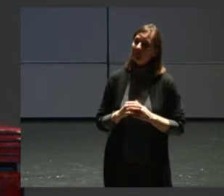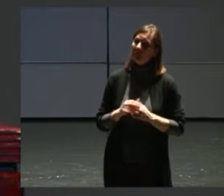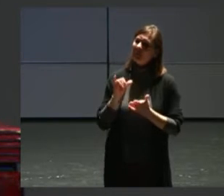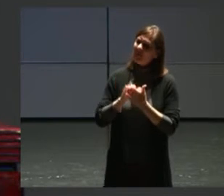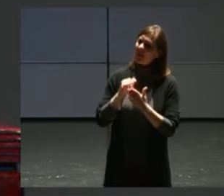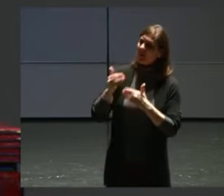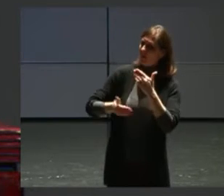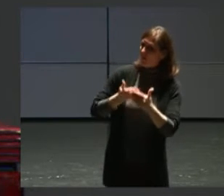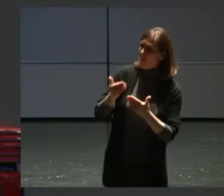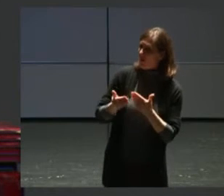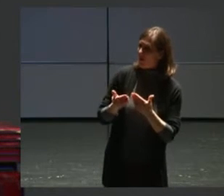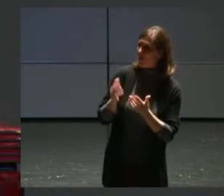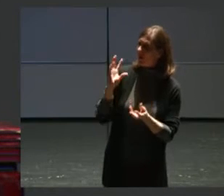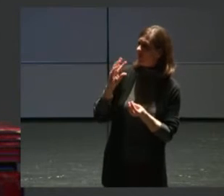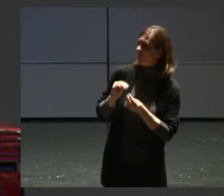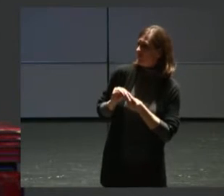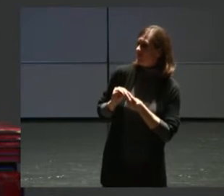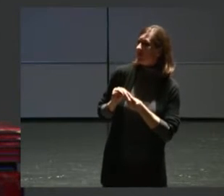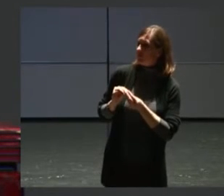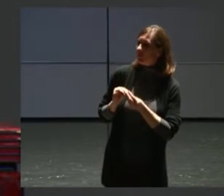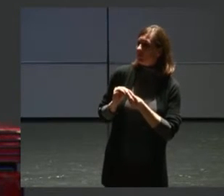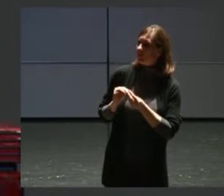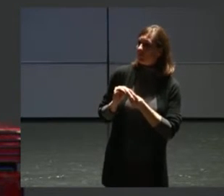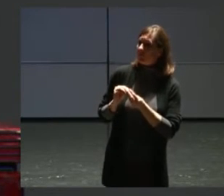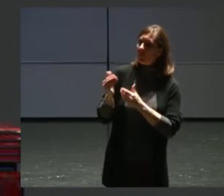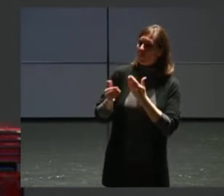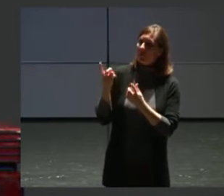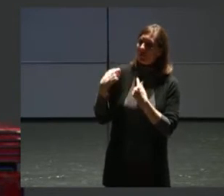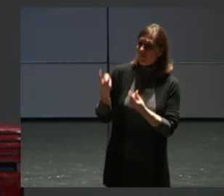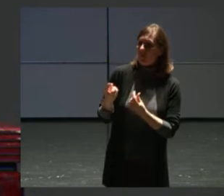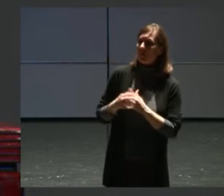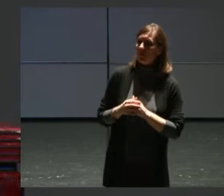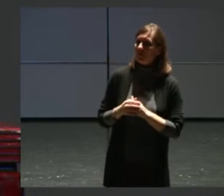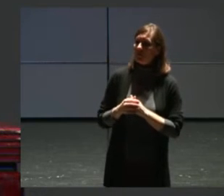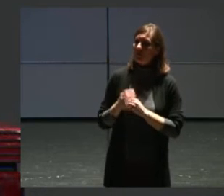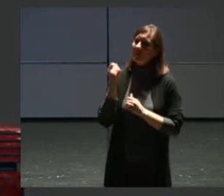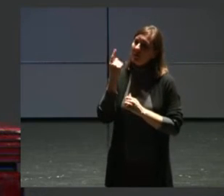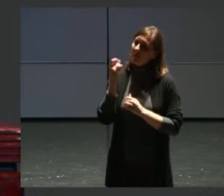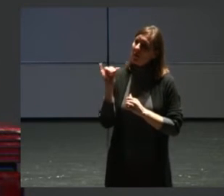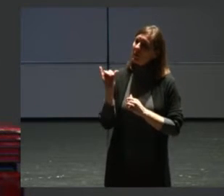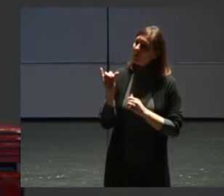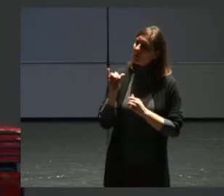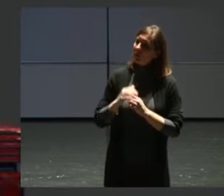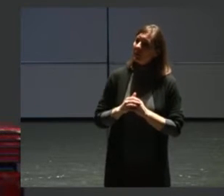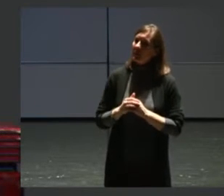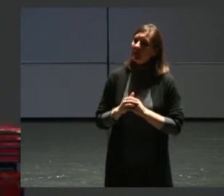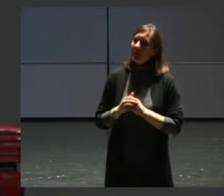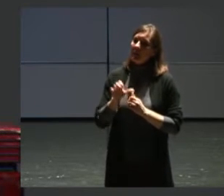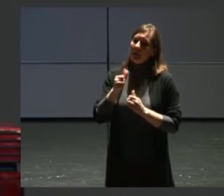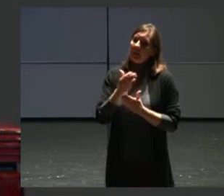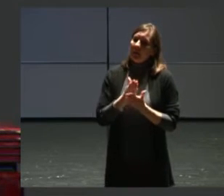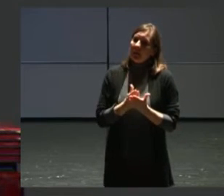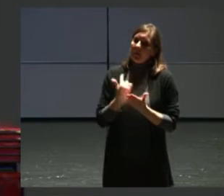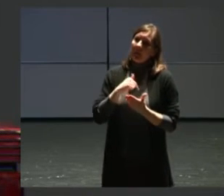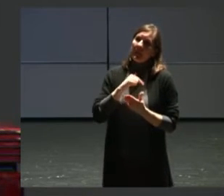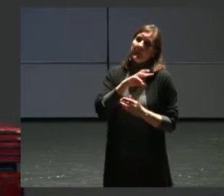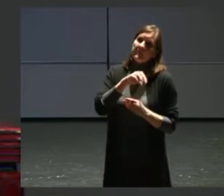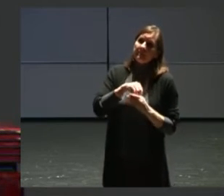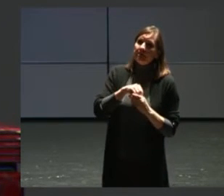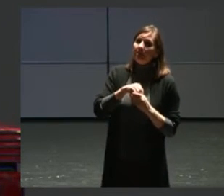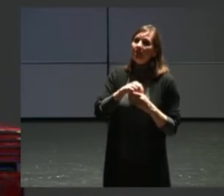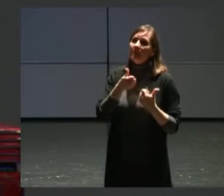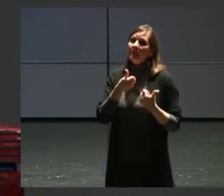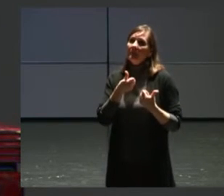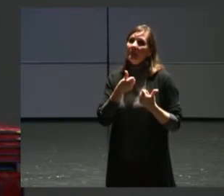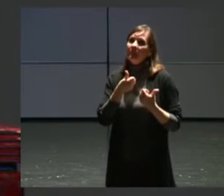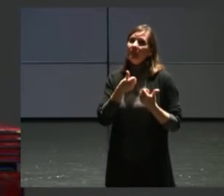progress and progress and the process underway, but there's also some aspects where we do look ahead toward